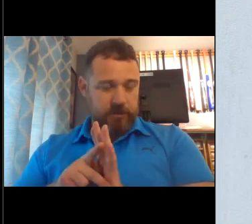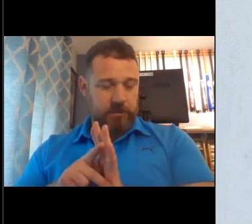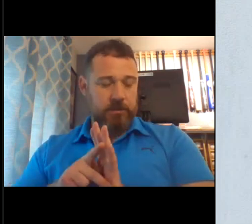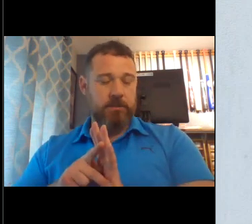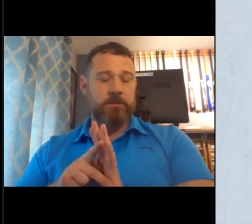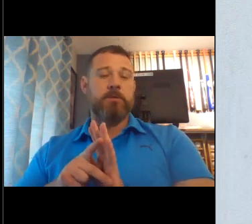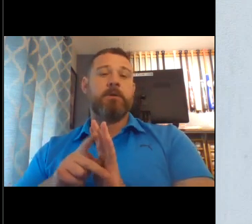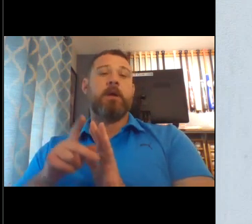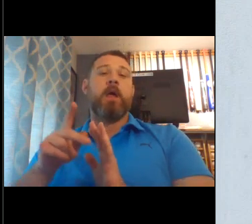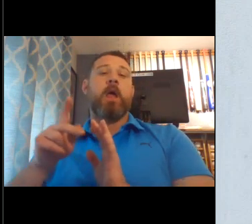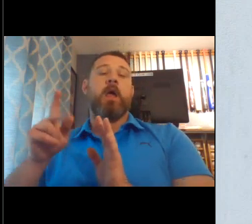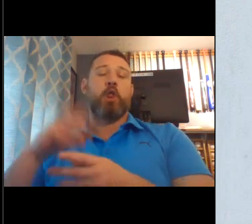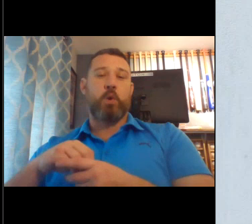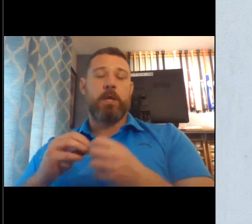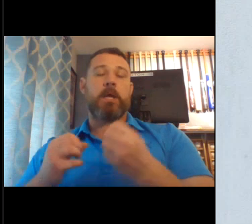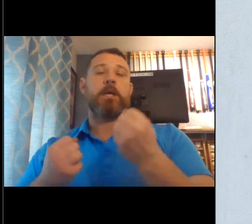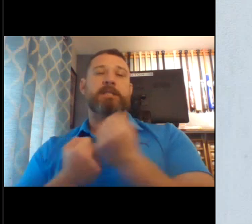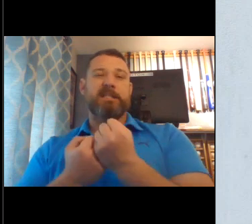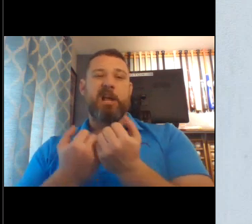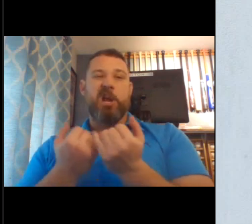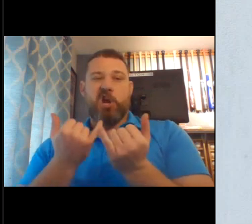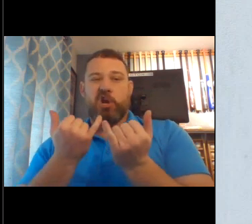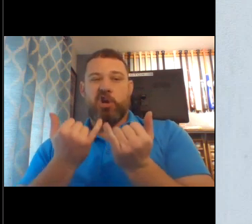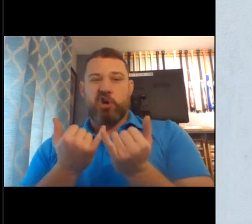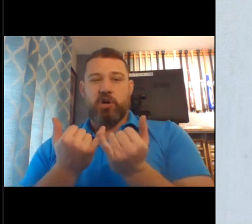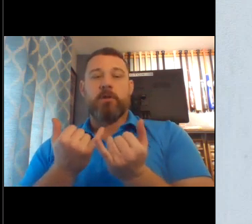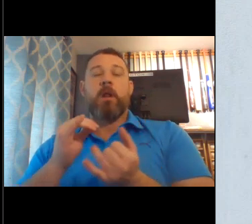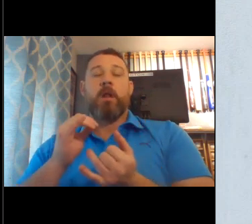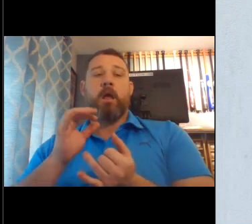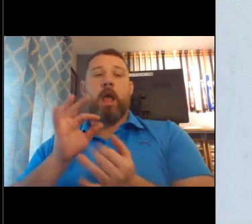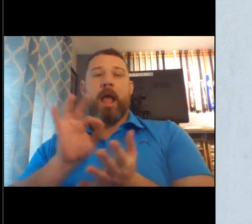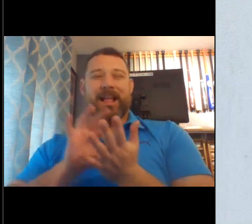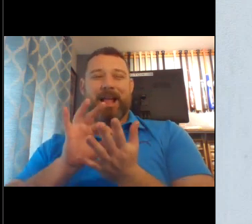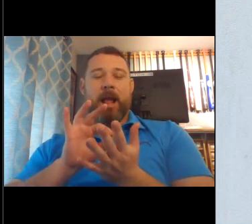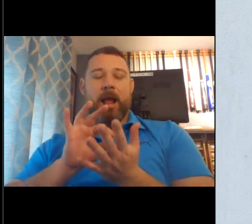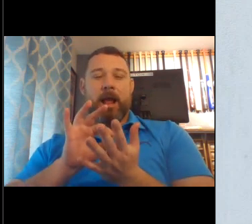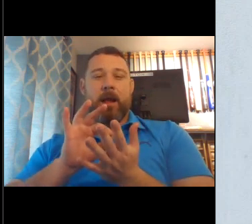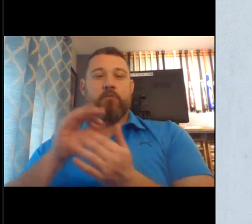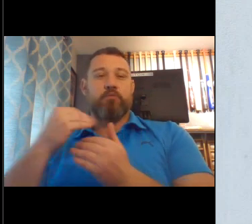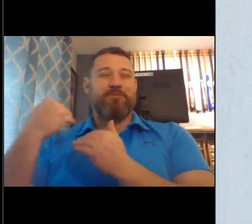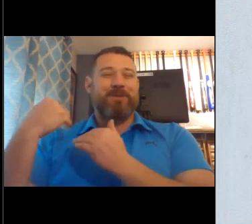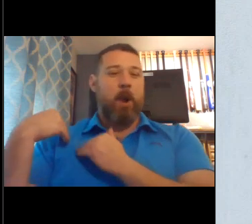including assisting in the current update of the SB1 Accountability and Transparency Guidelines.